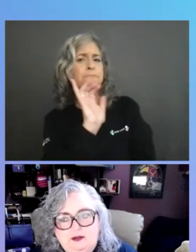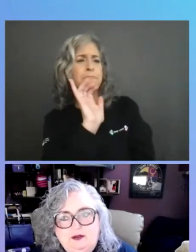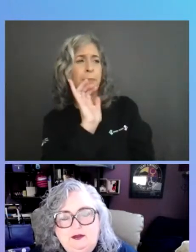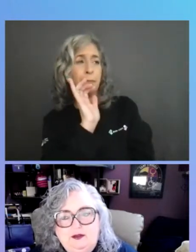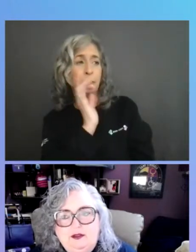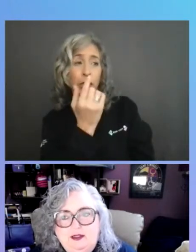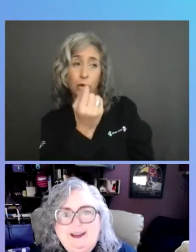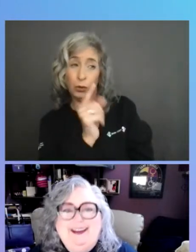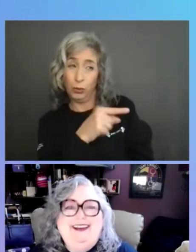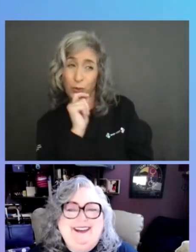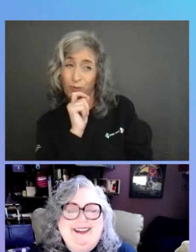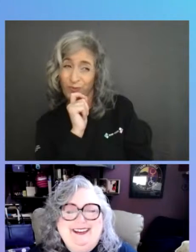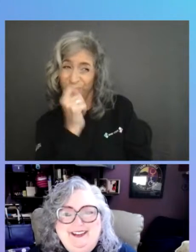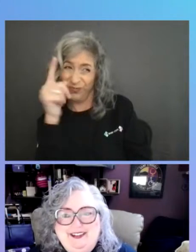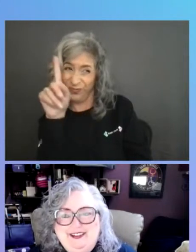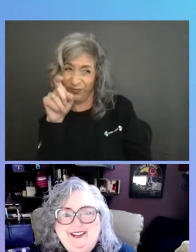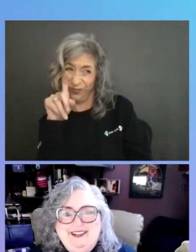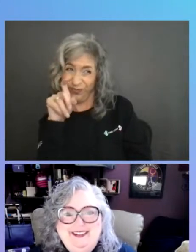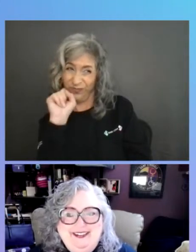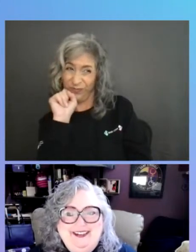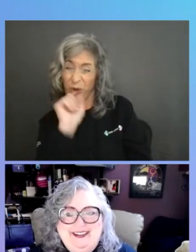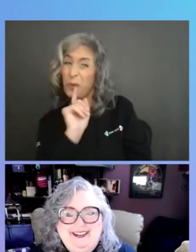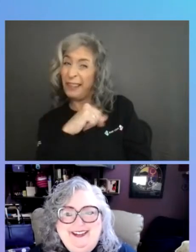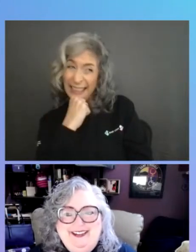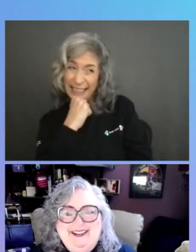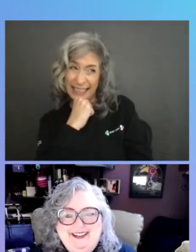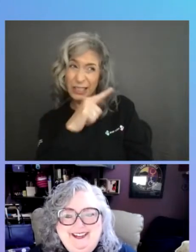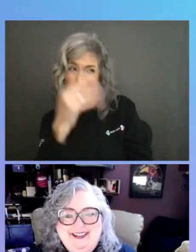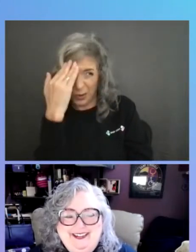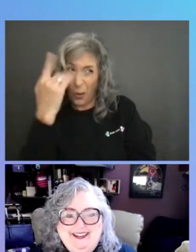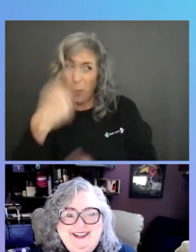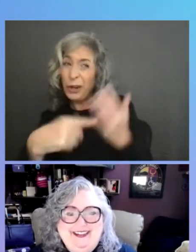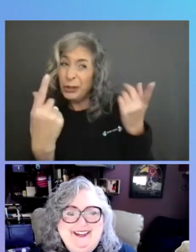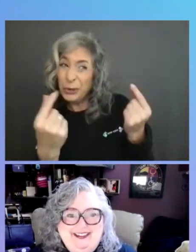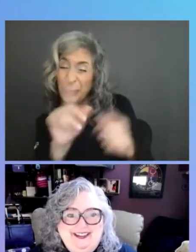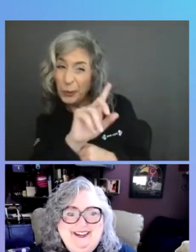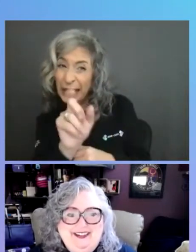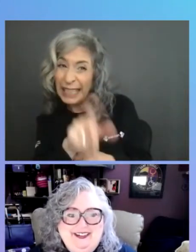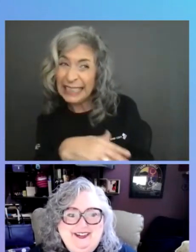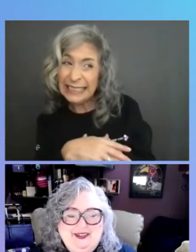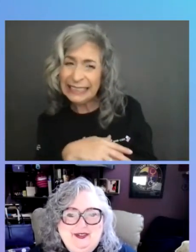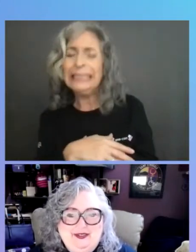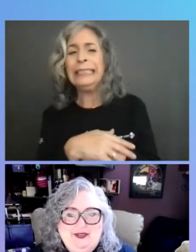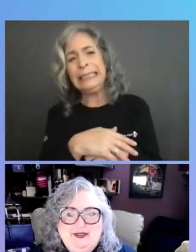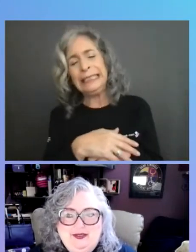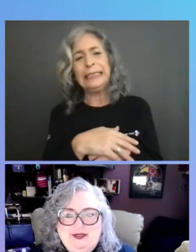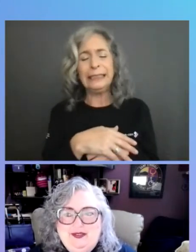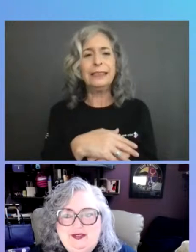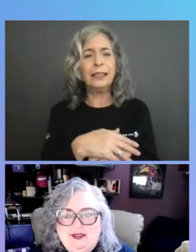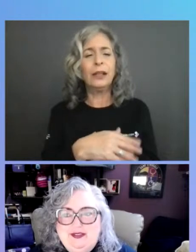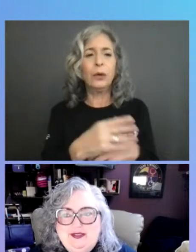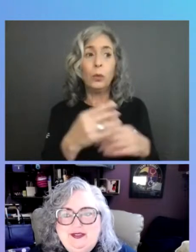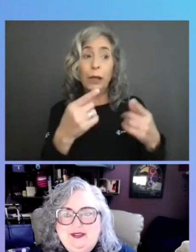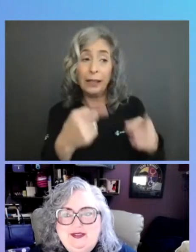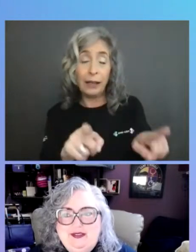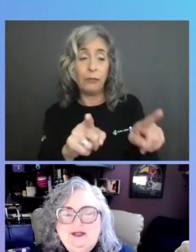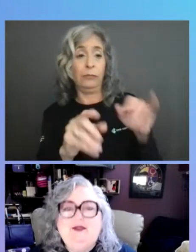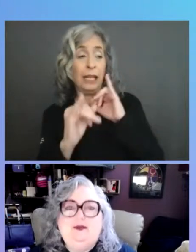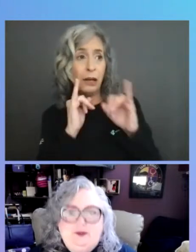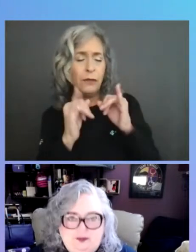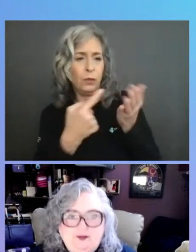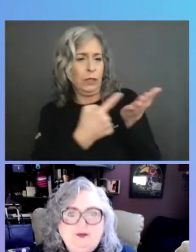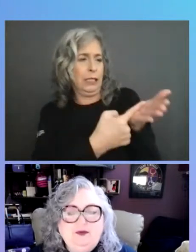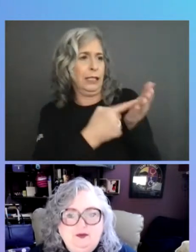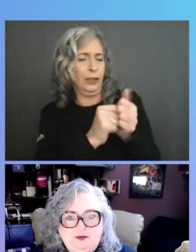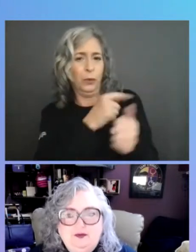they? Do they actually? Do they know what they're doing? And we can go into the interview and we can talk to them about